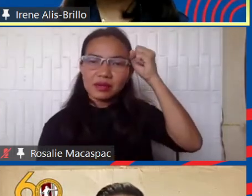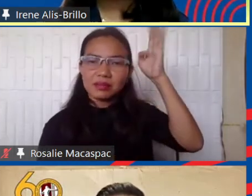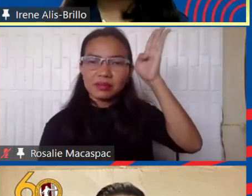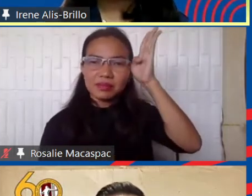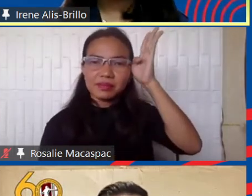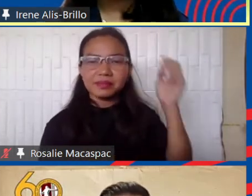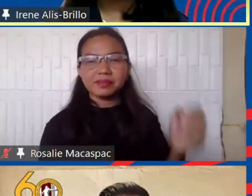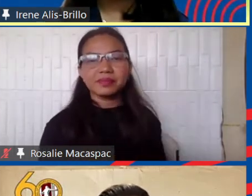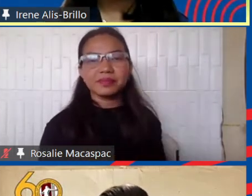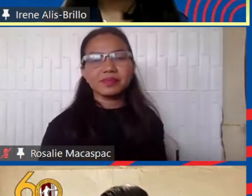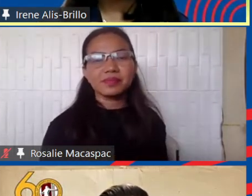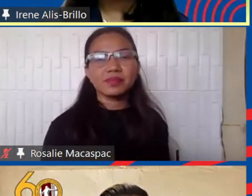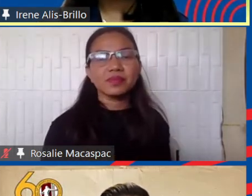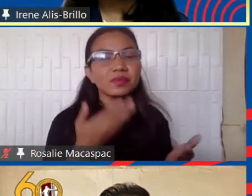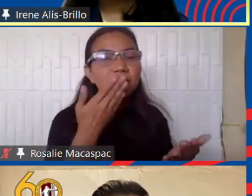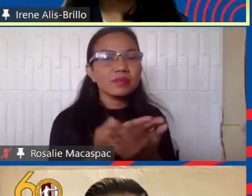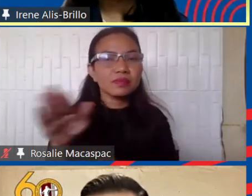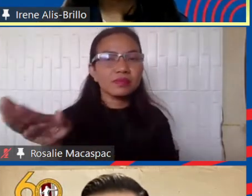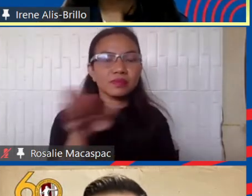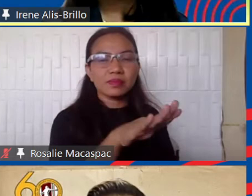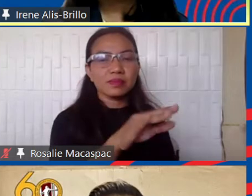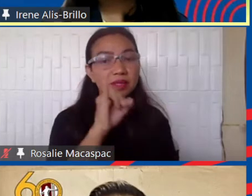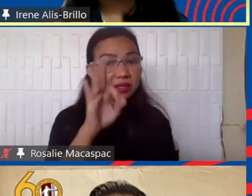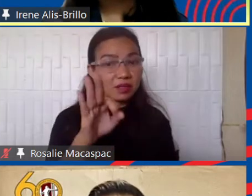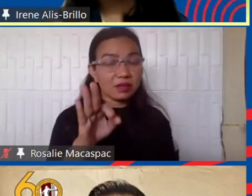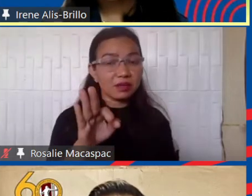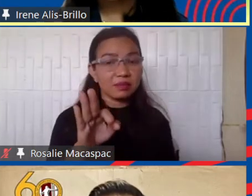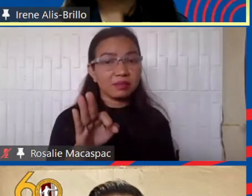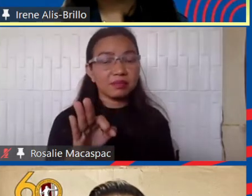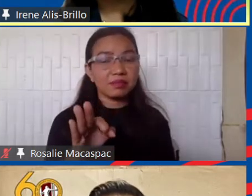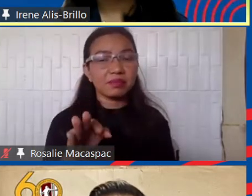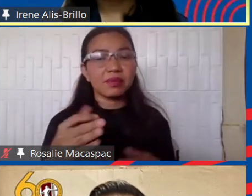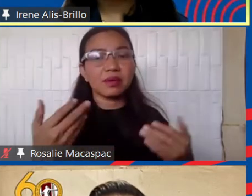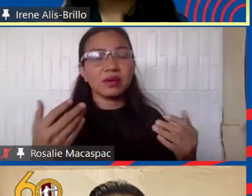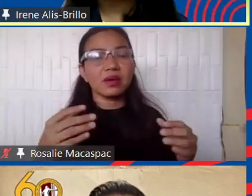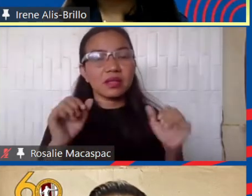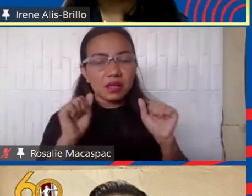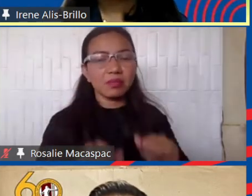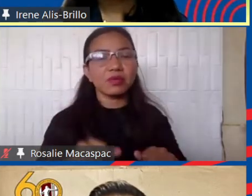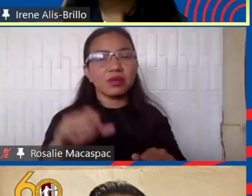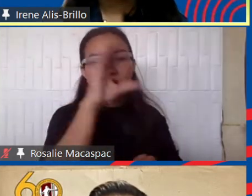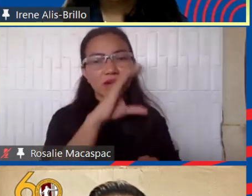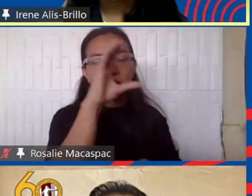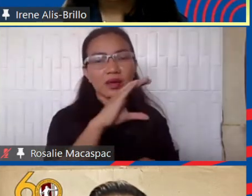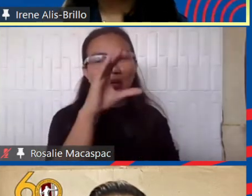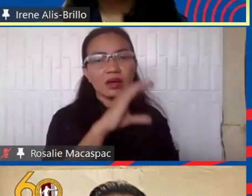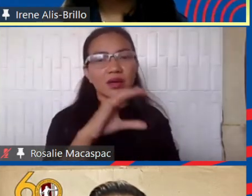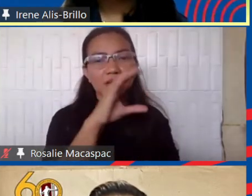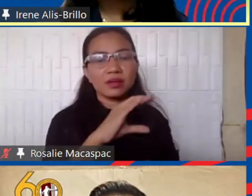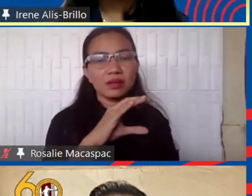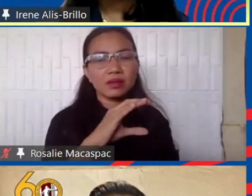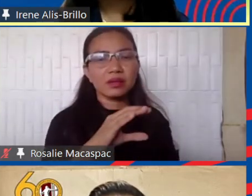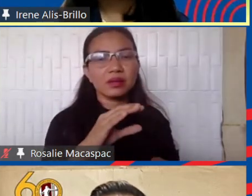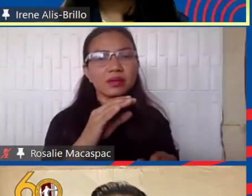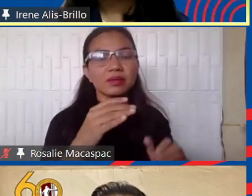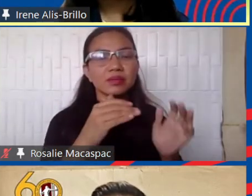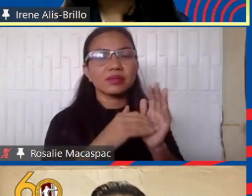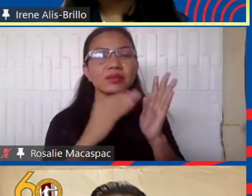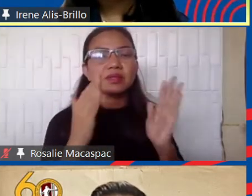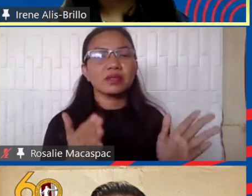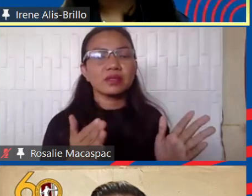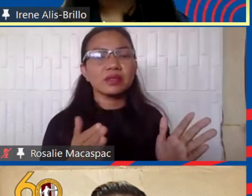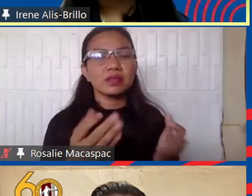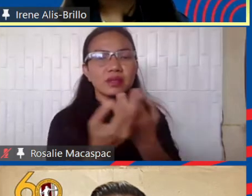Good afternoon po. If ever we have searched something from the field of the samples given of free